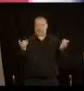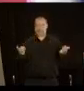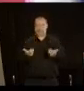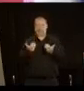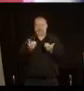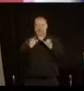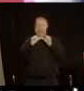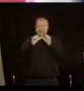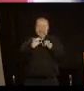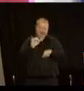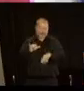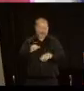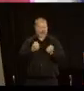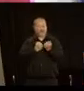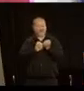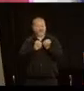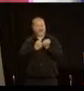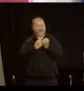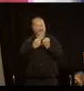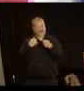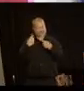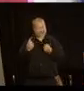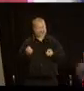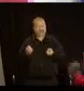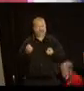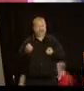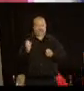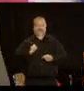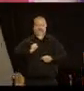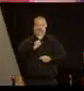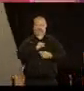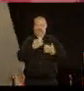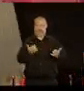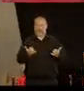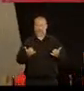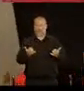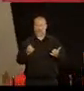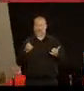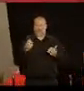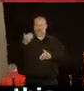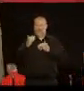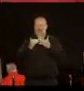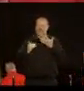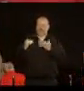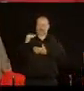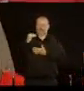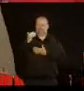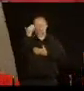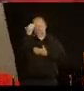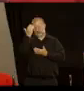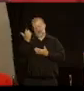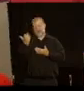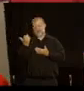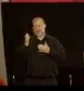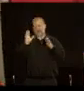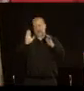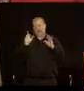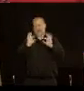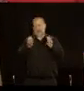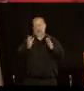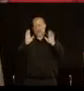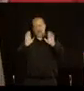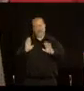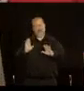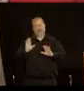She continued that advocacy into the Senate and has stepped up and is one of the